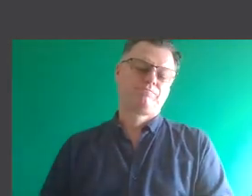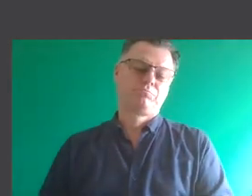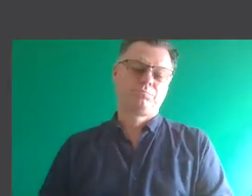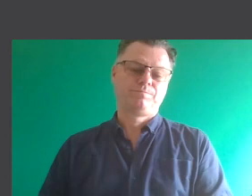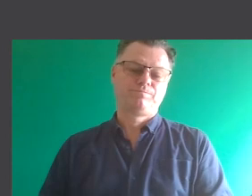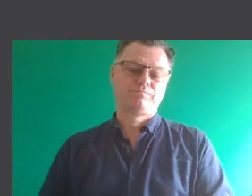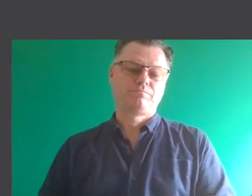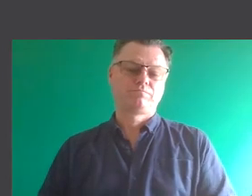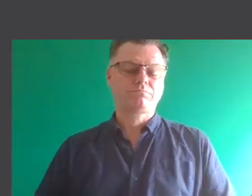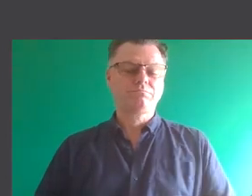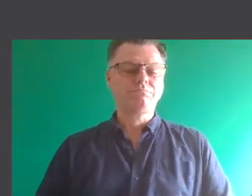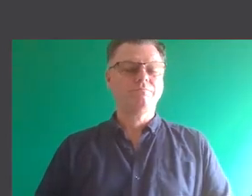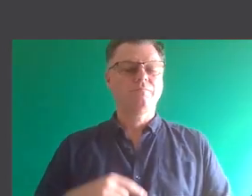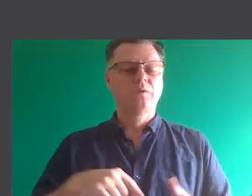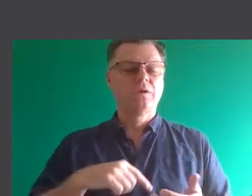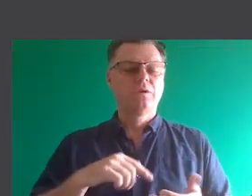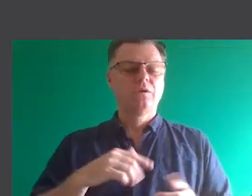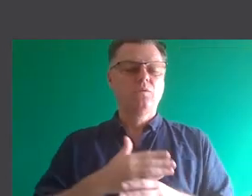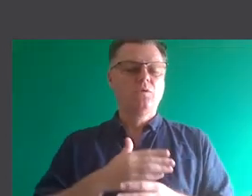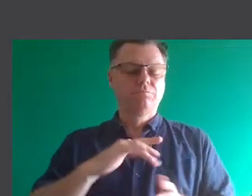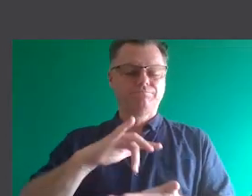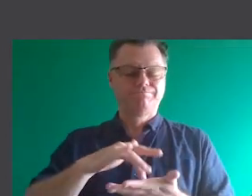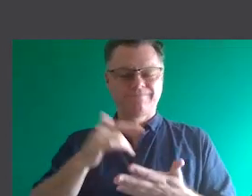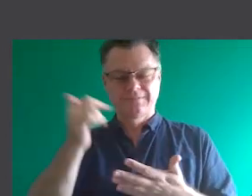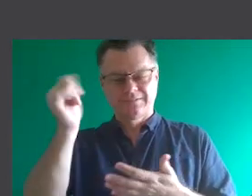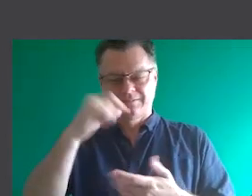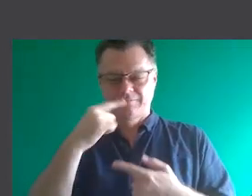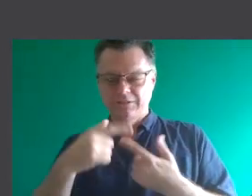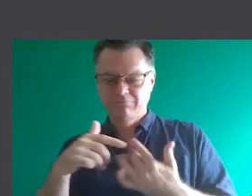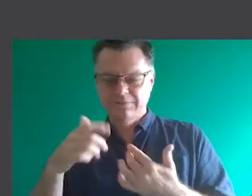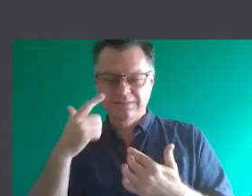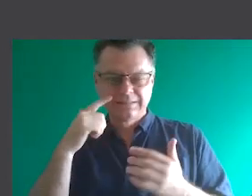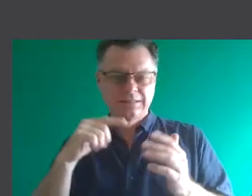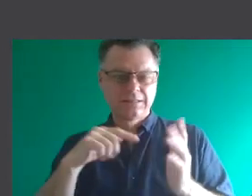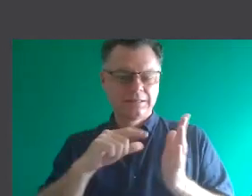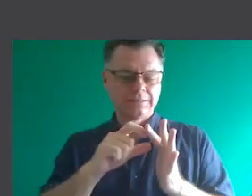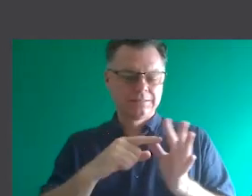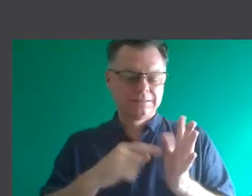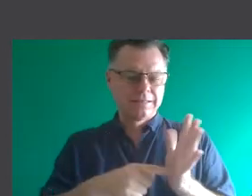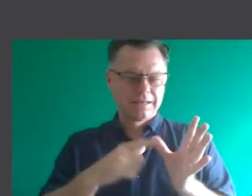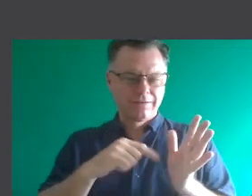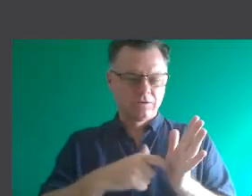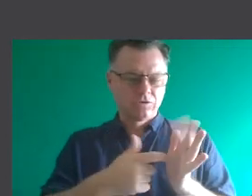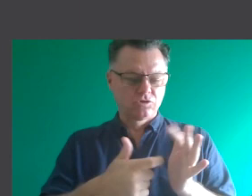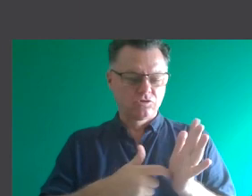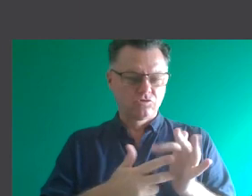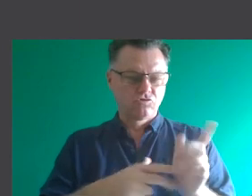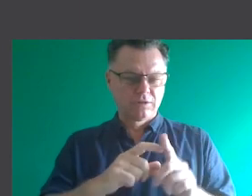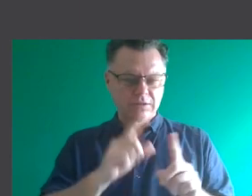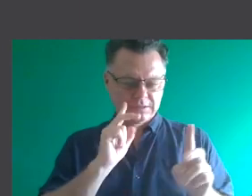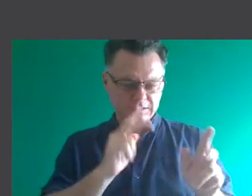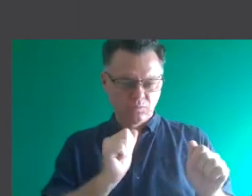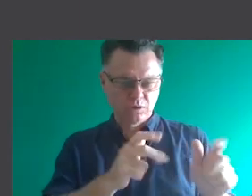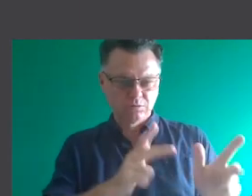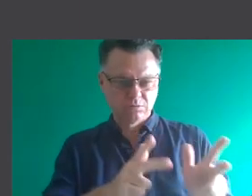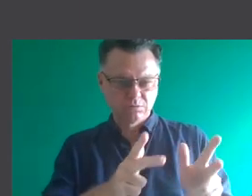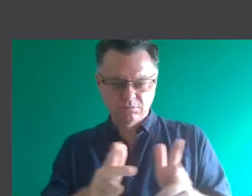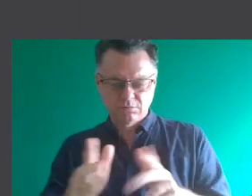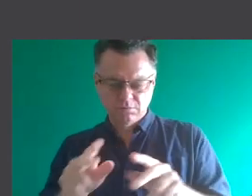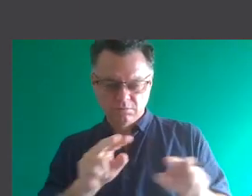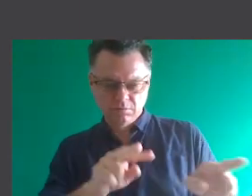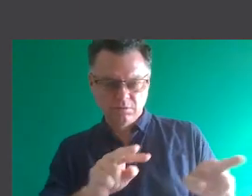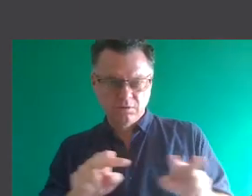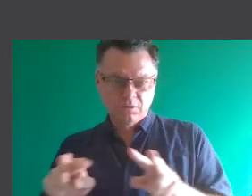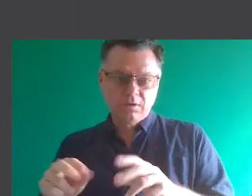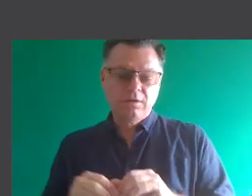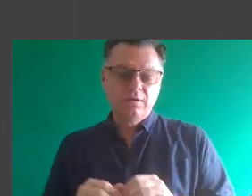later. Part of our role in strategic intelligence is to examine the trends that we can observe in data and